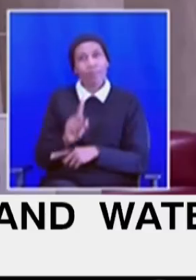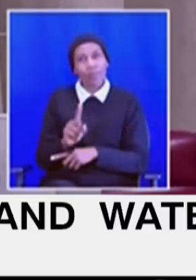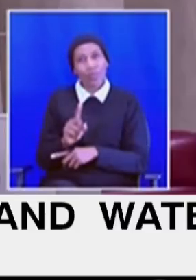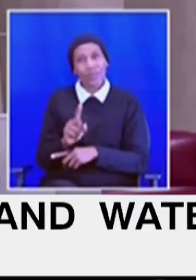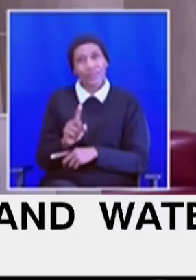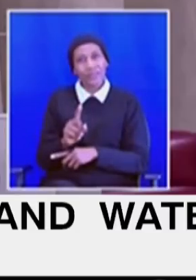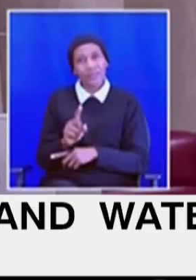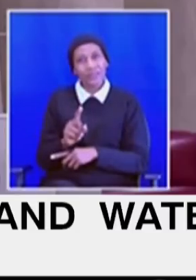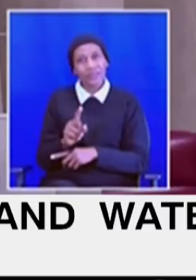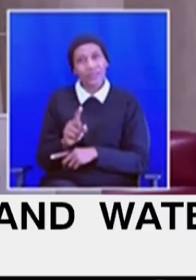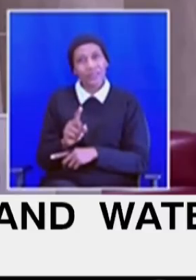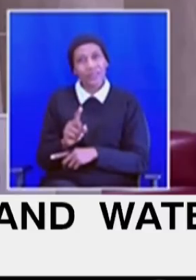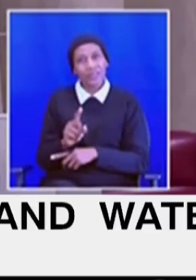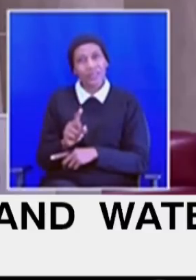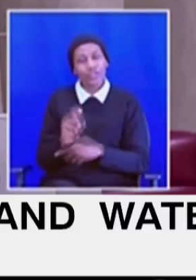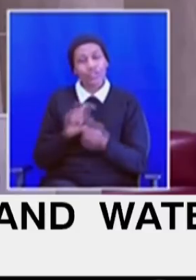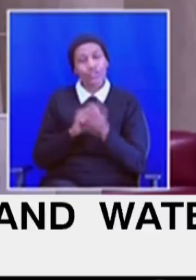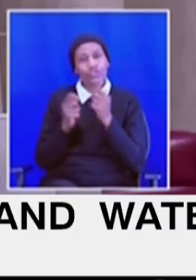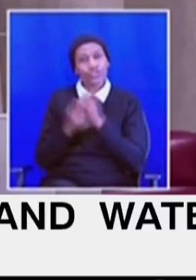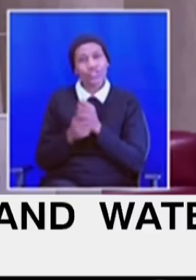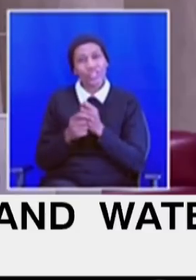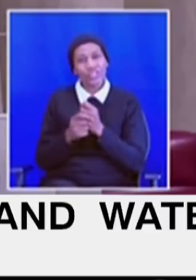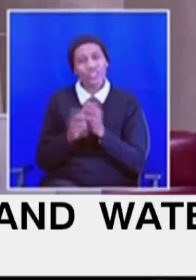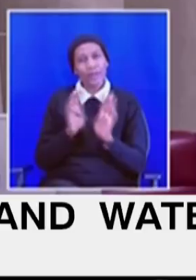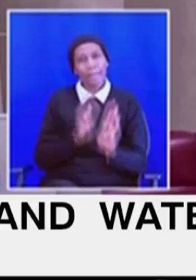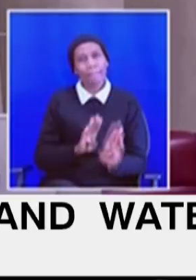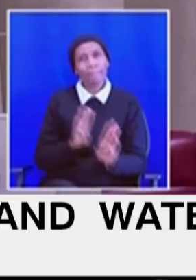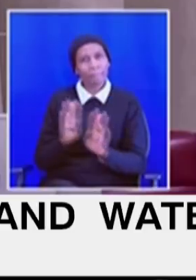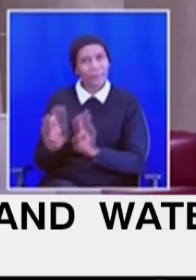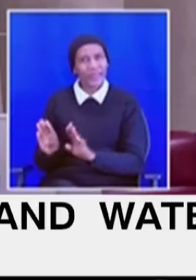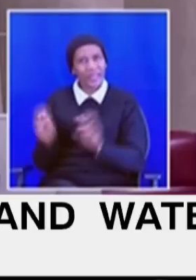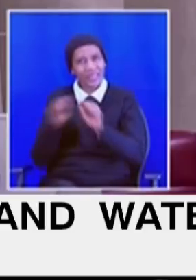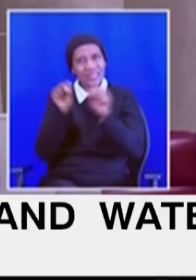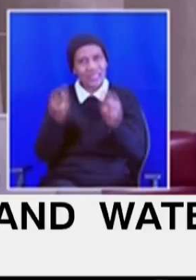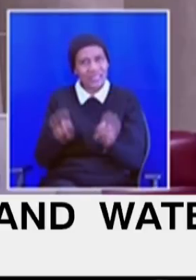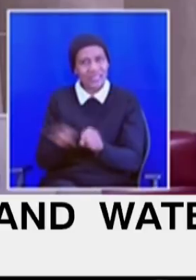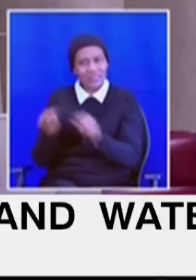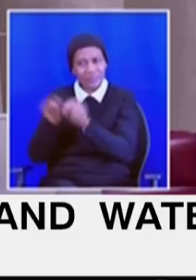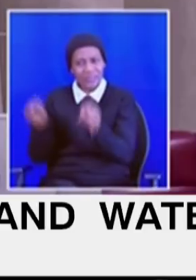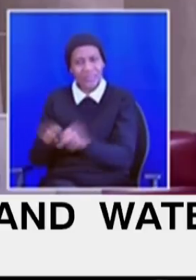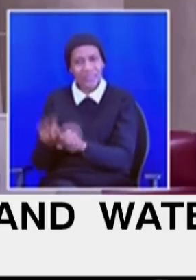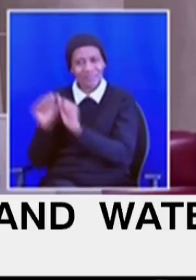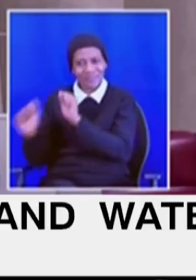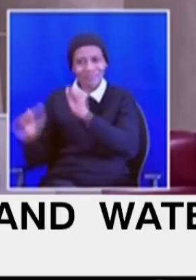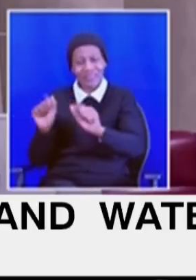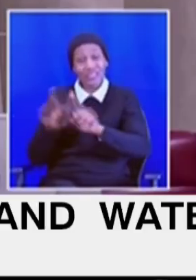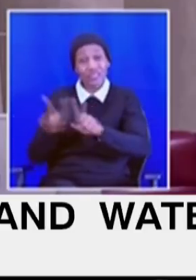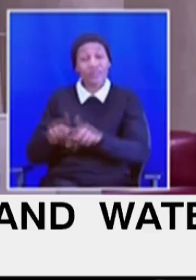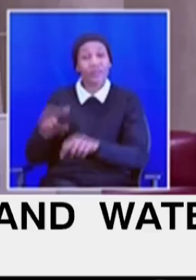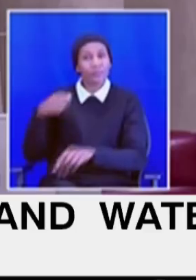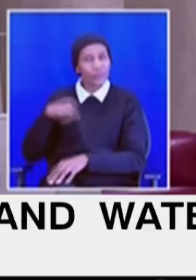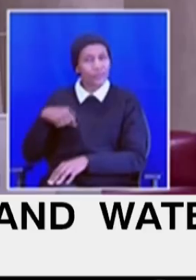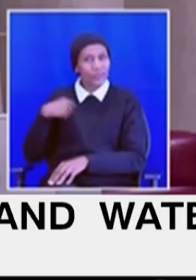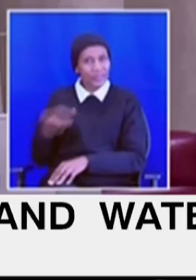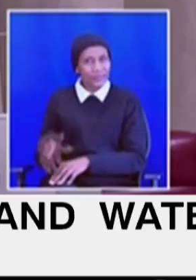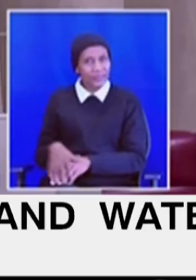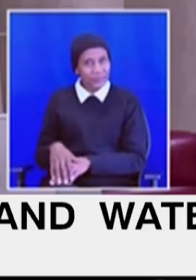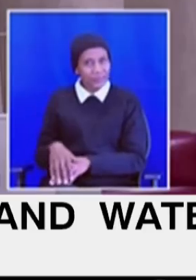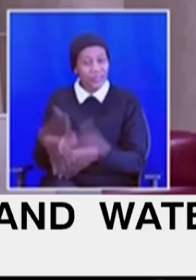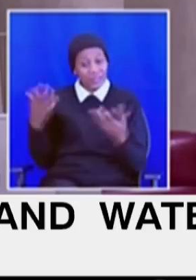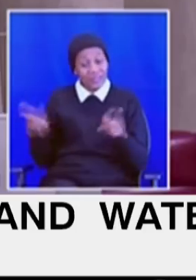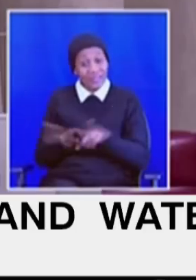underlying behavior and operational practices in defaulting municipalities. Hence, parallel to this